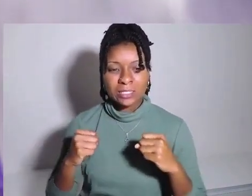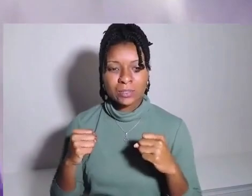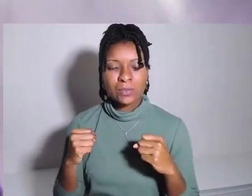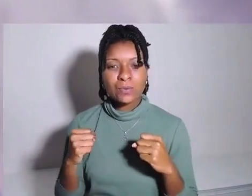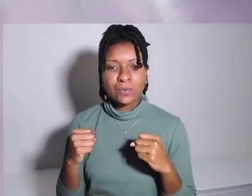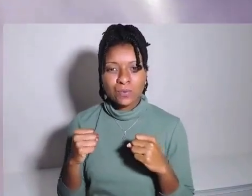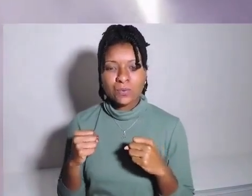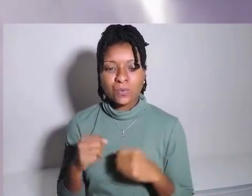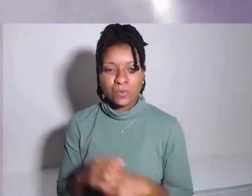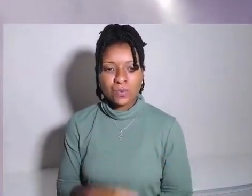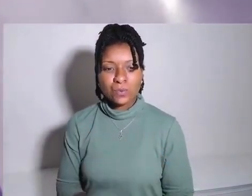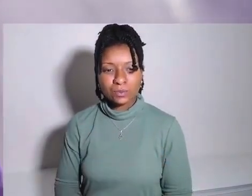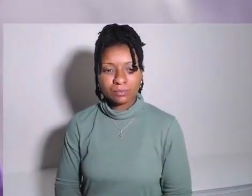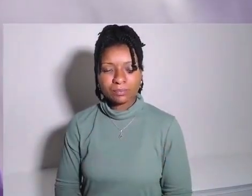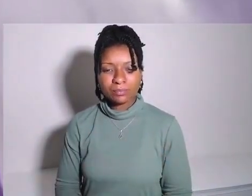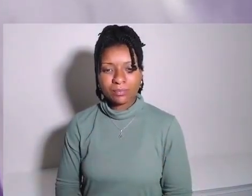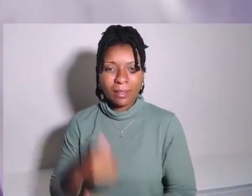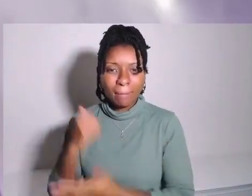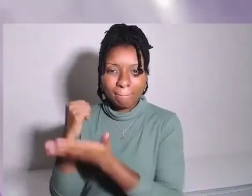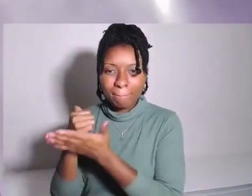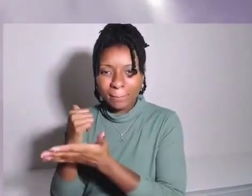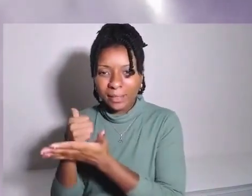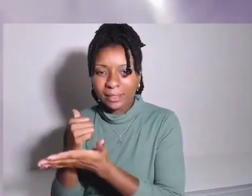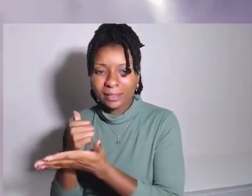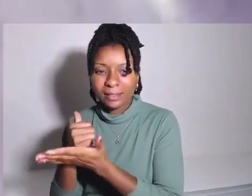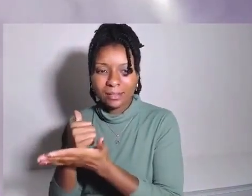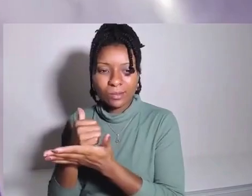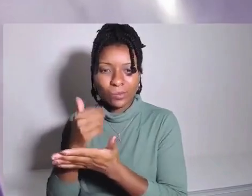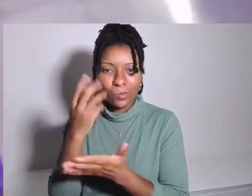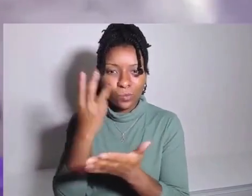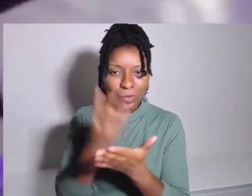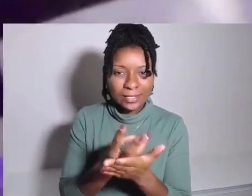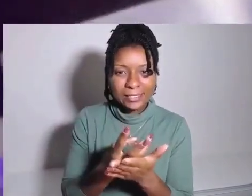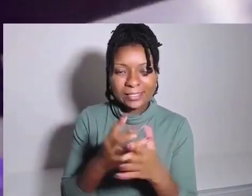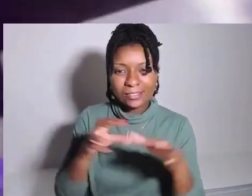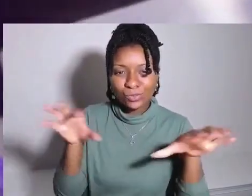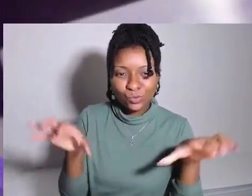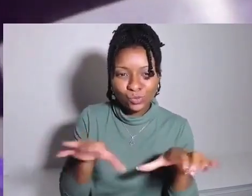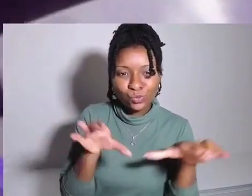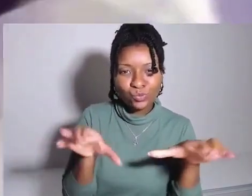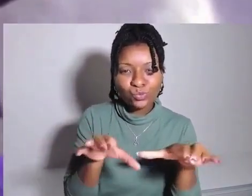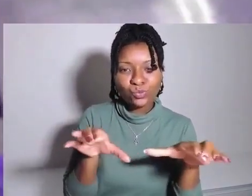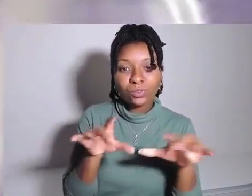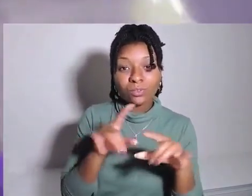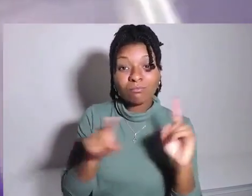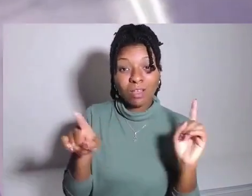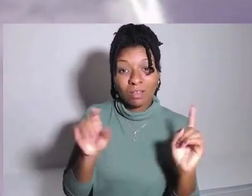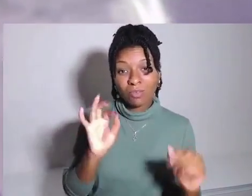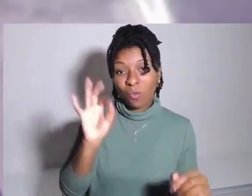get me to helping, to witnessing, to doing. But I want to say,